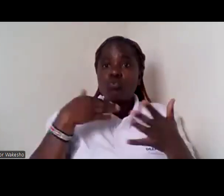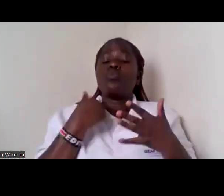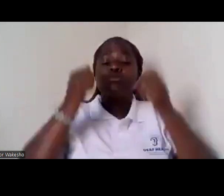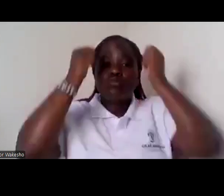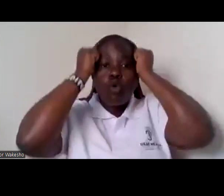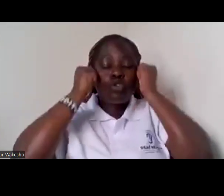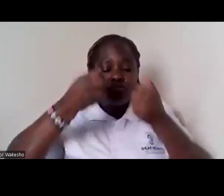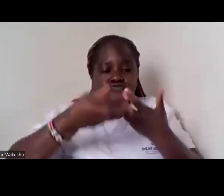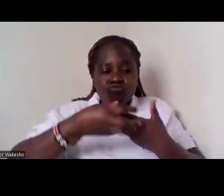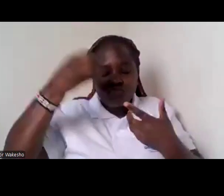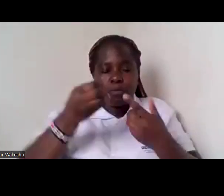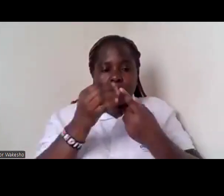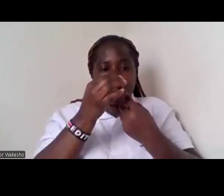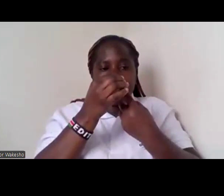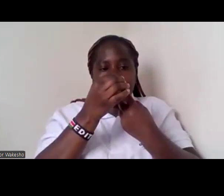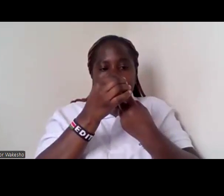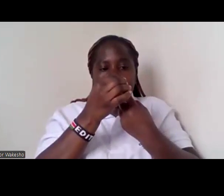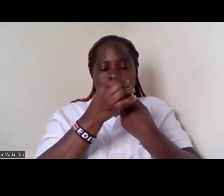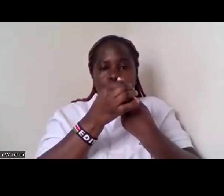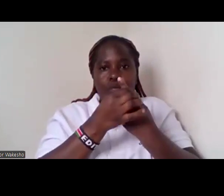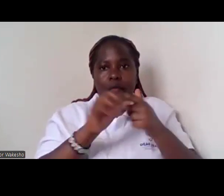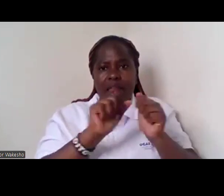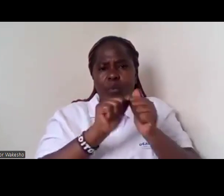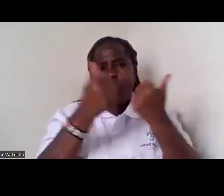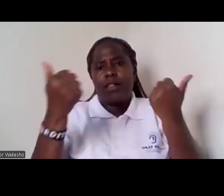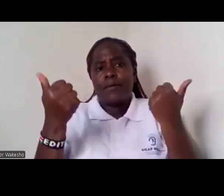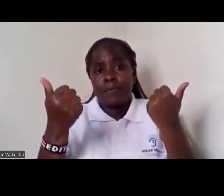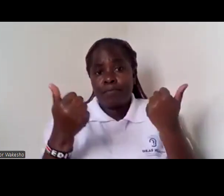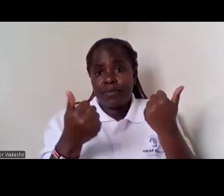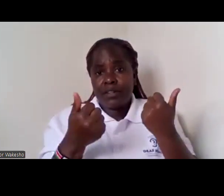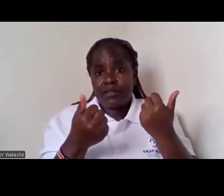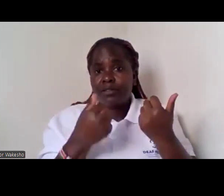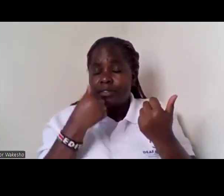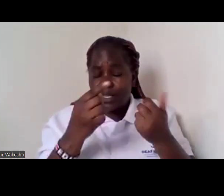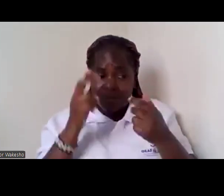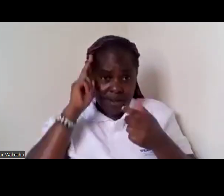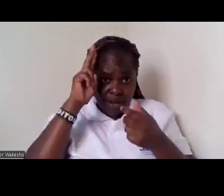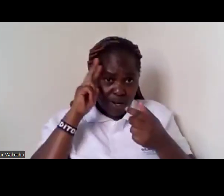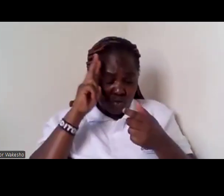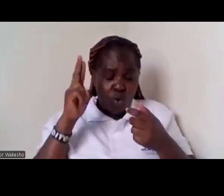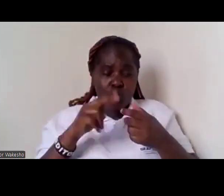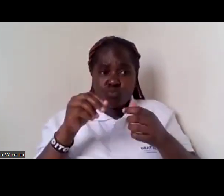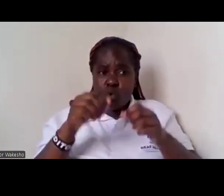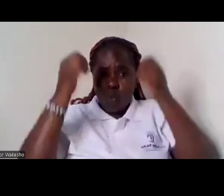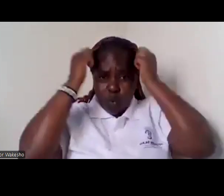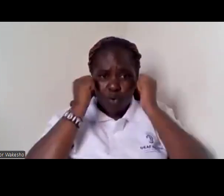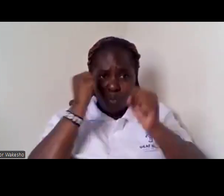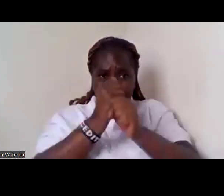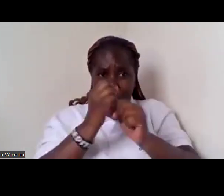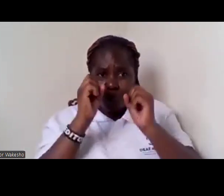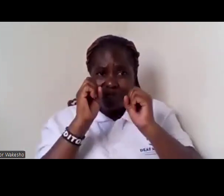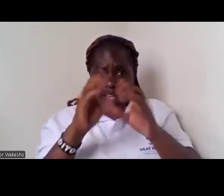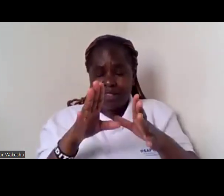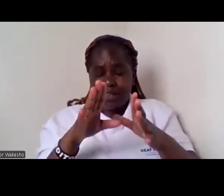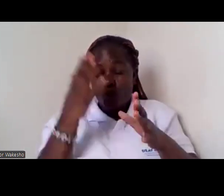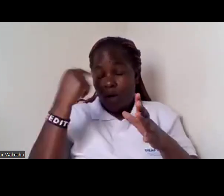the penis. And remember, as we said, one of the reasons for failure is when the condom